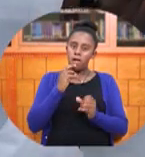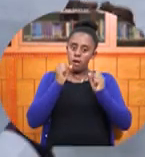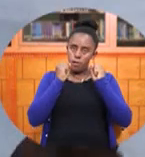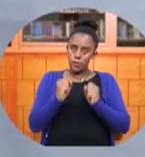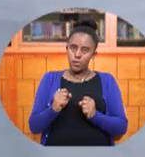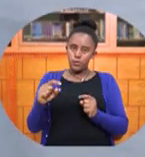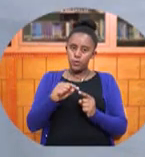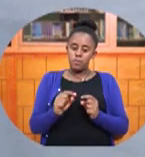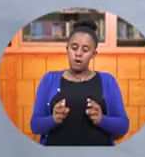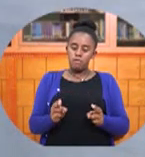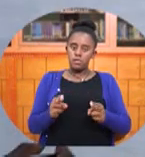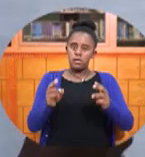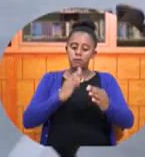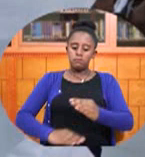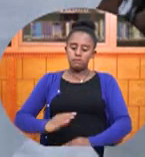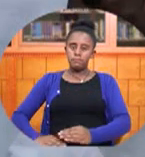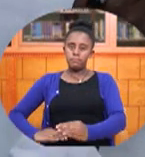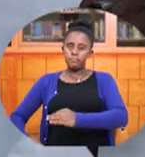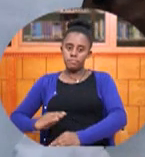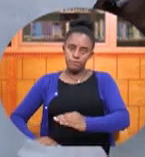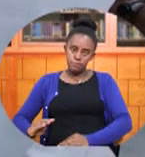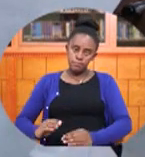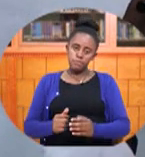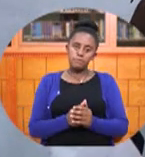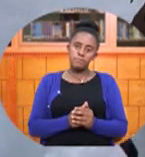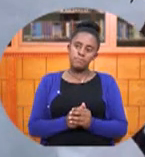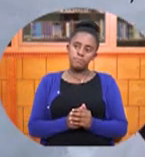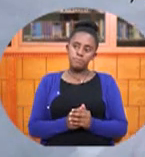They are able to rapidly reproduce.